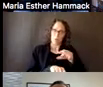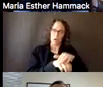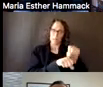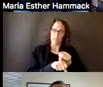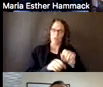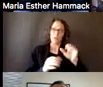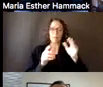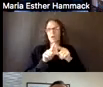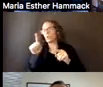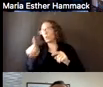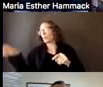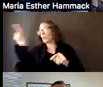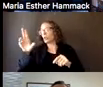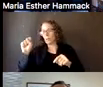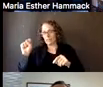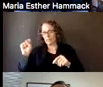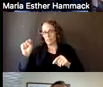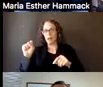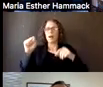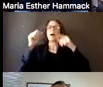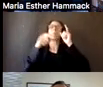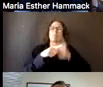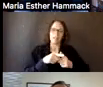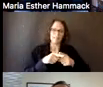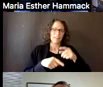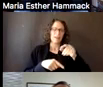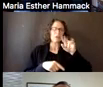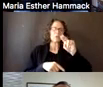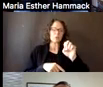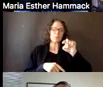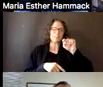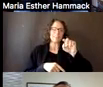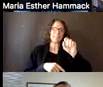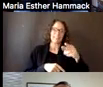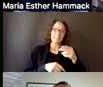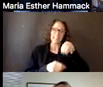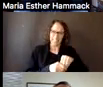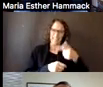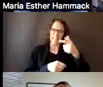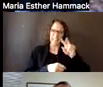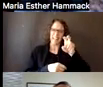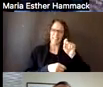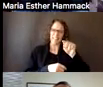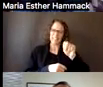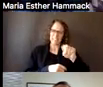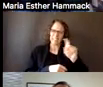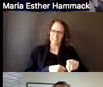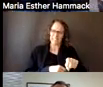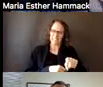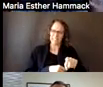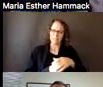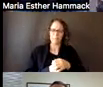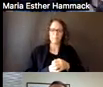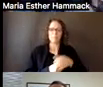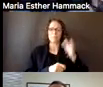Juneteenth in Galveston, Texas. Perfect, yes. Can you repeat the question? It's like about the connections or